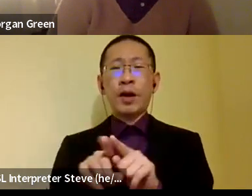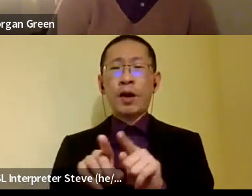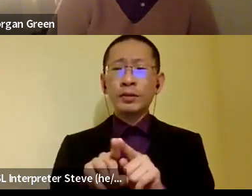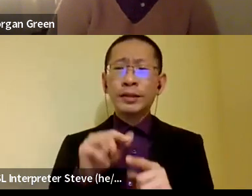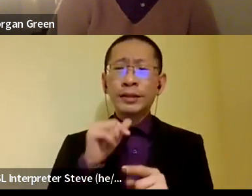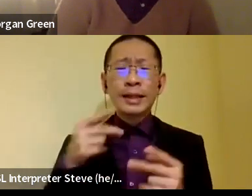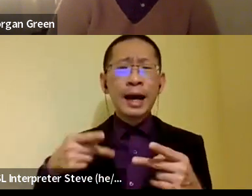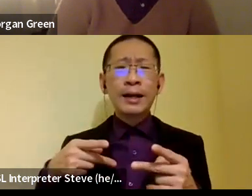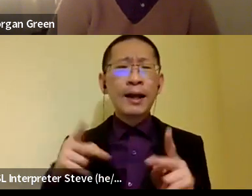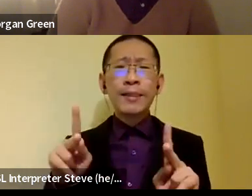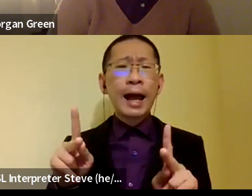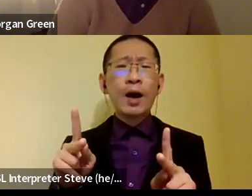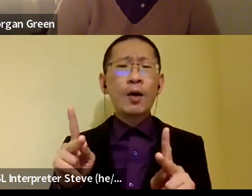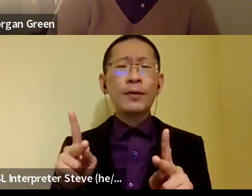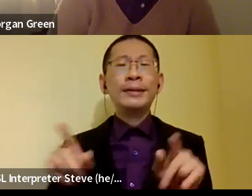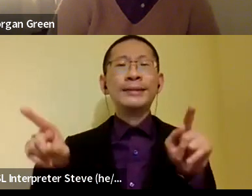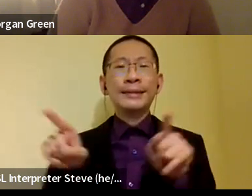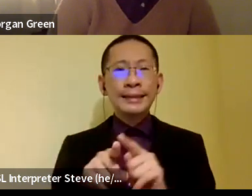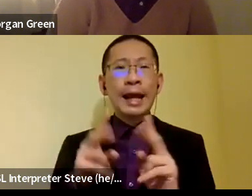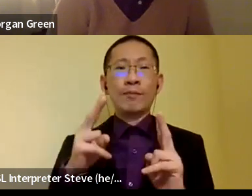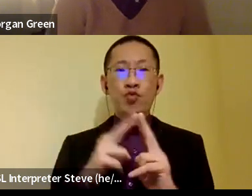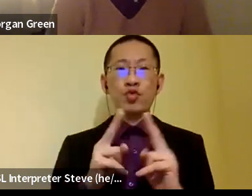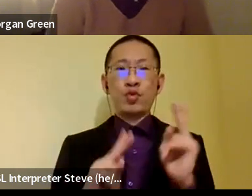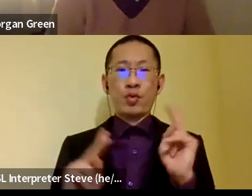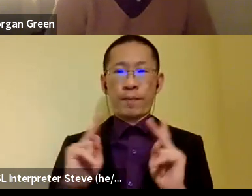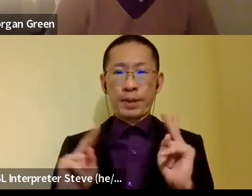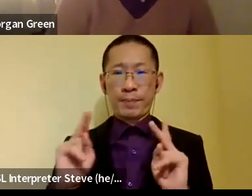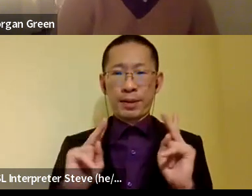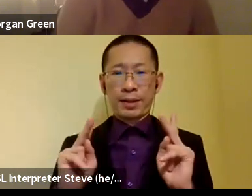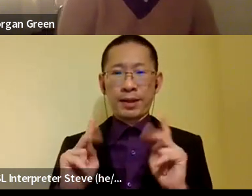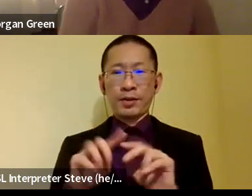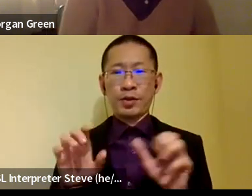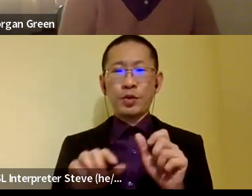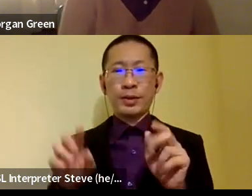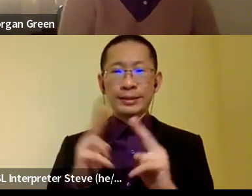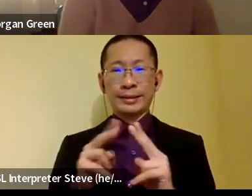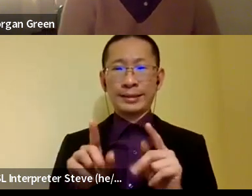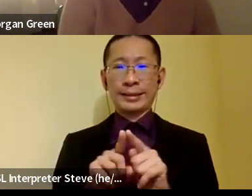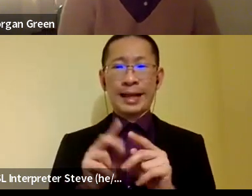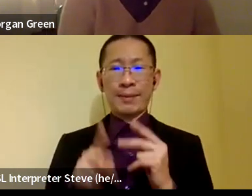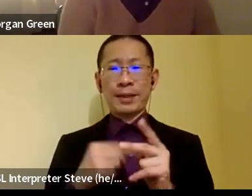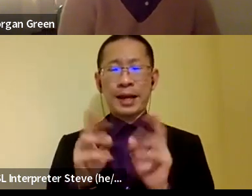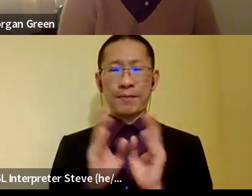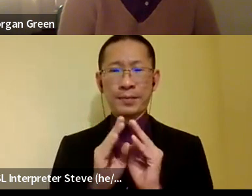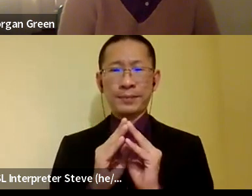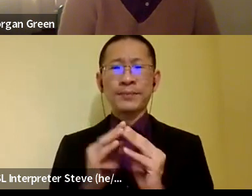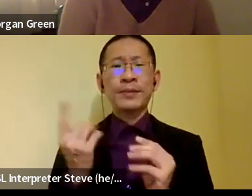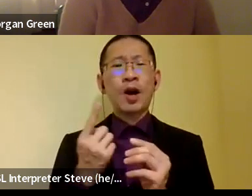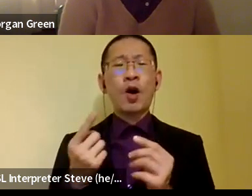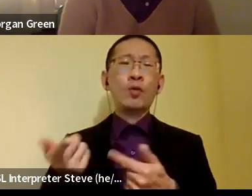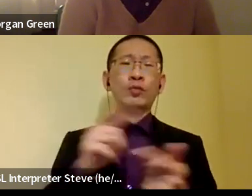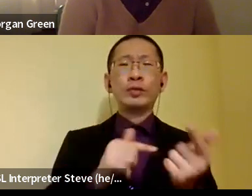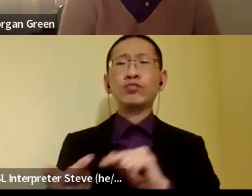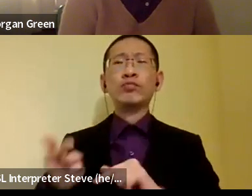necessarily allow the same two people to do the same kinds of meetings. So it's constantly, I